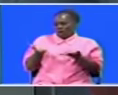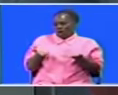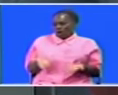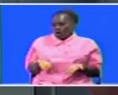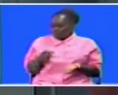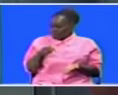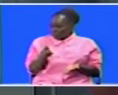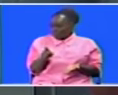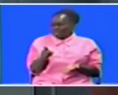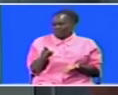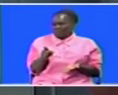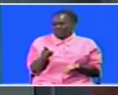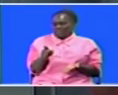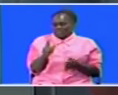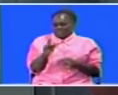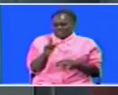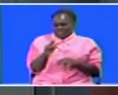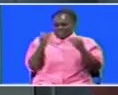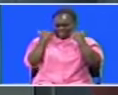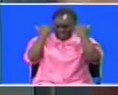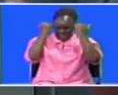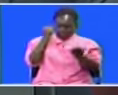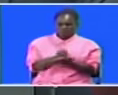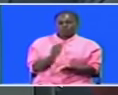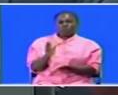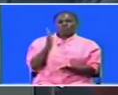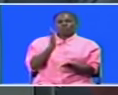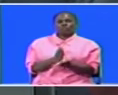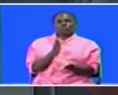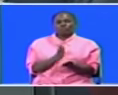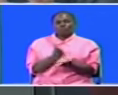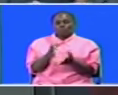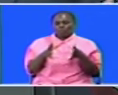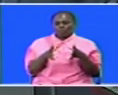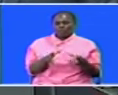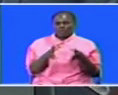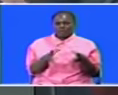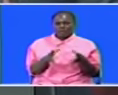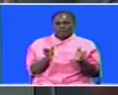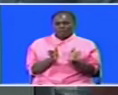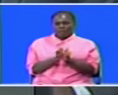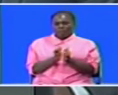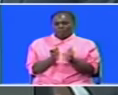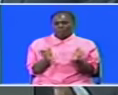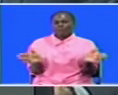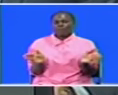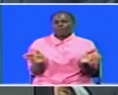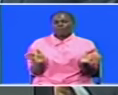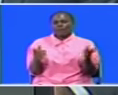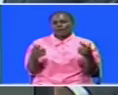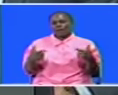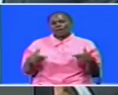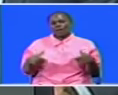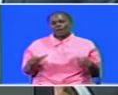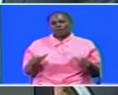just being more open about the stresses of his office? If he is indeed under too much pressure, should Wanjiru, that is the ordinary citizen, be allowed